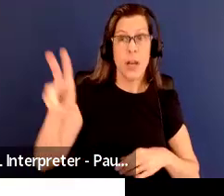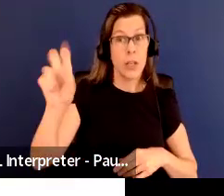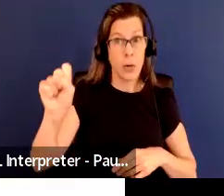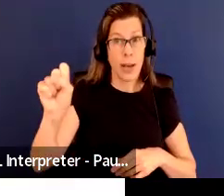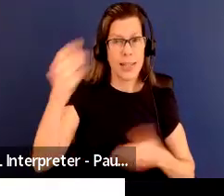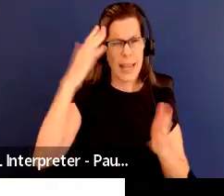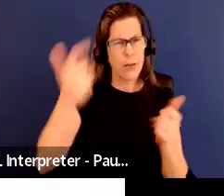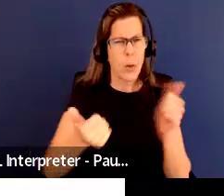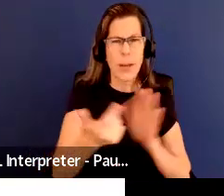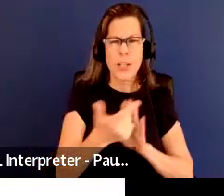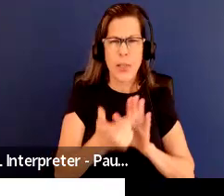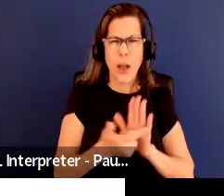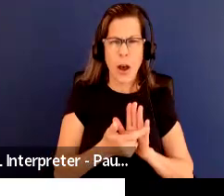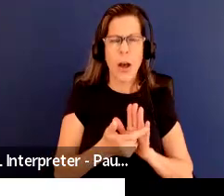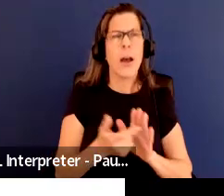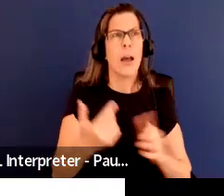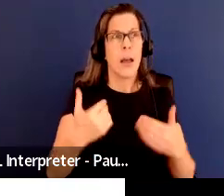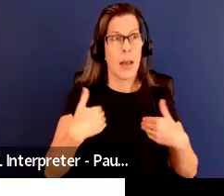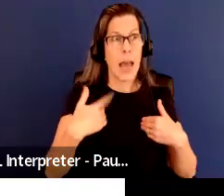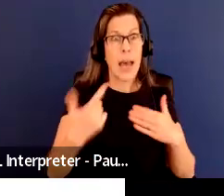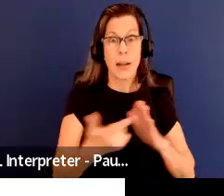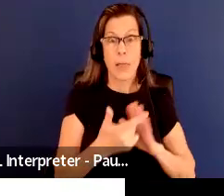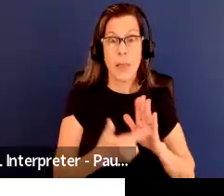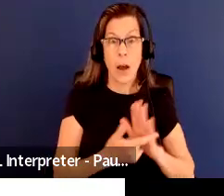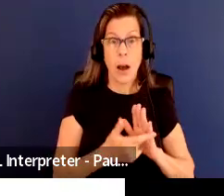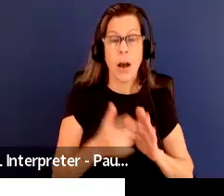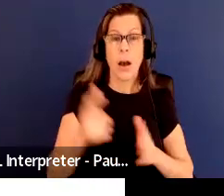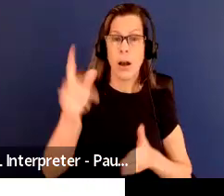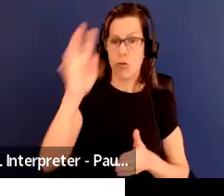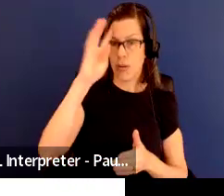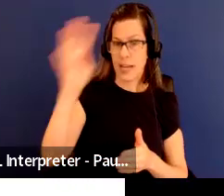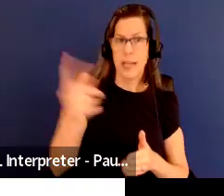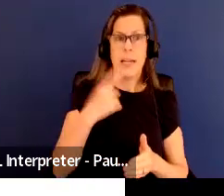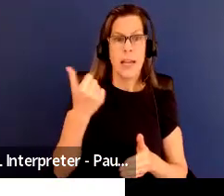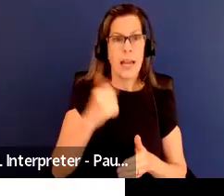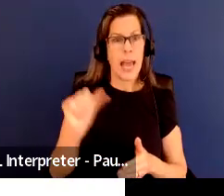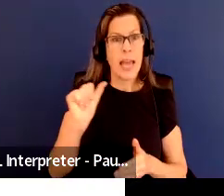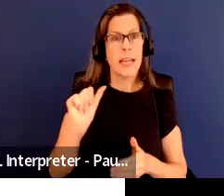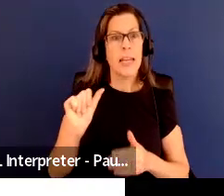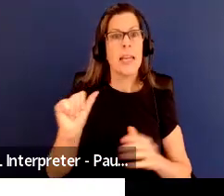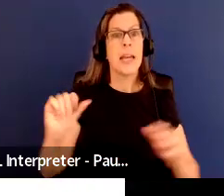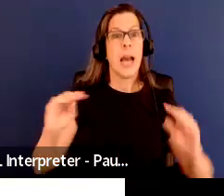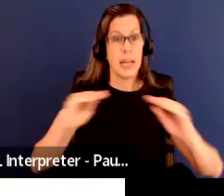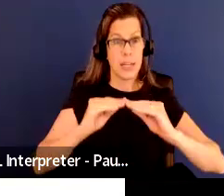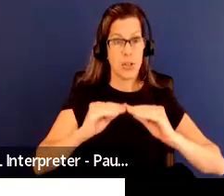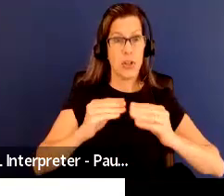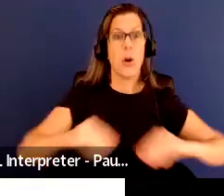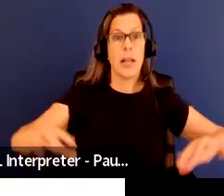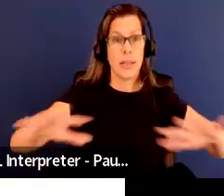law it is exactly, had this law that was created that said any additional land that